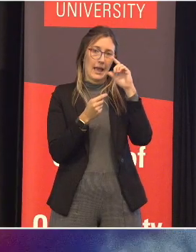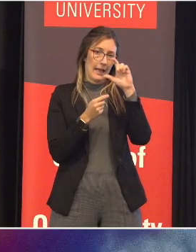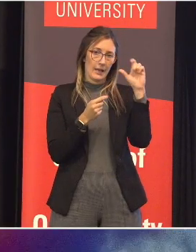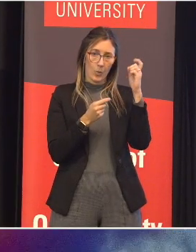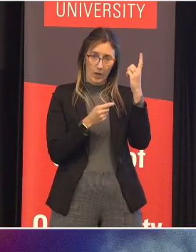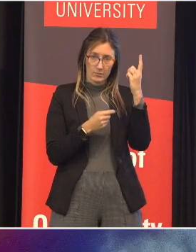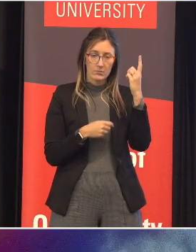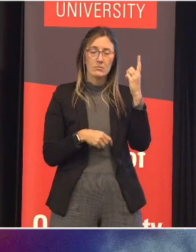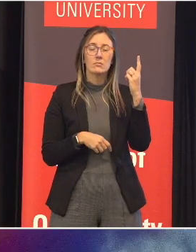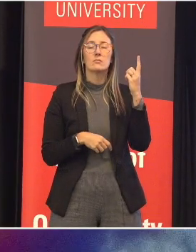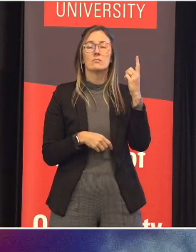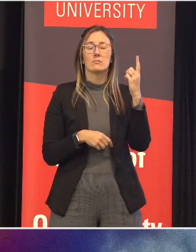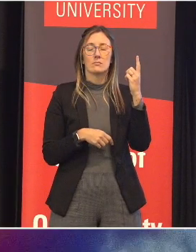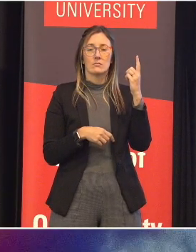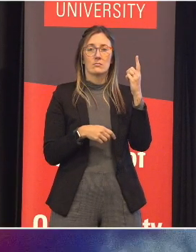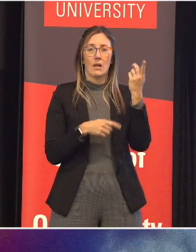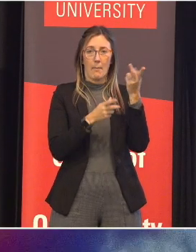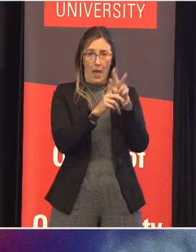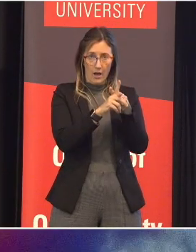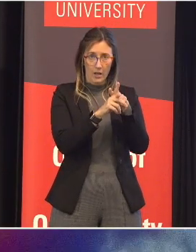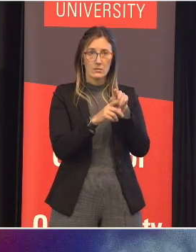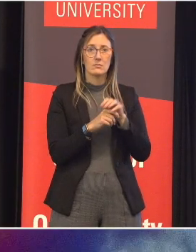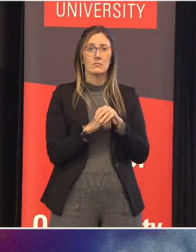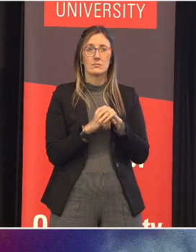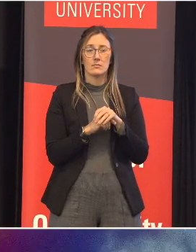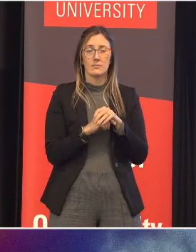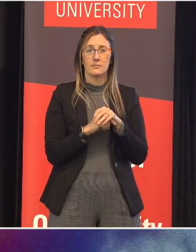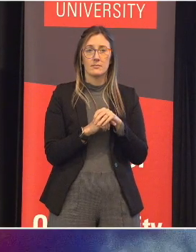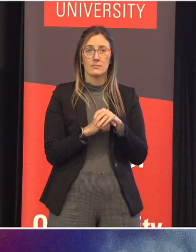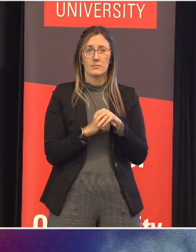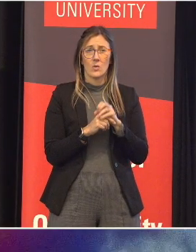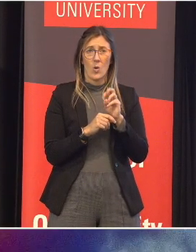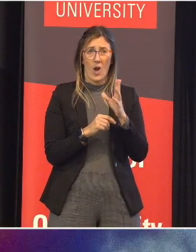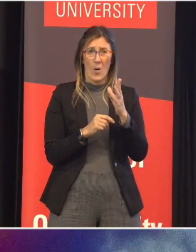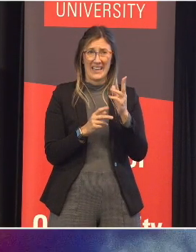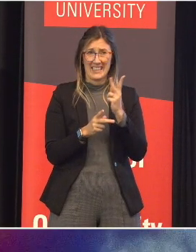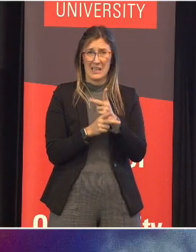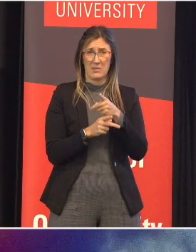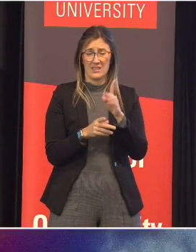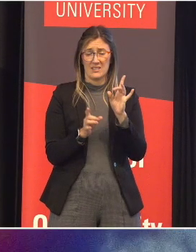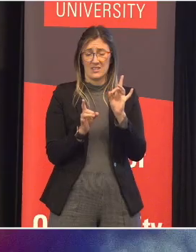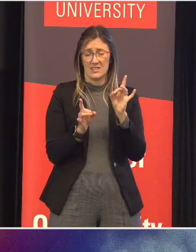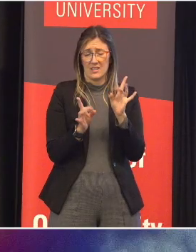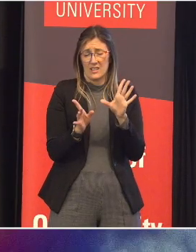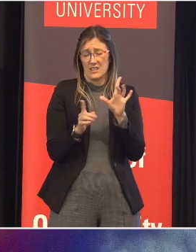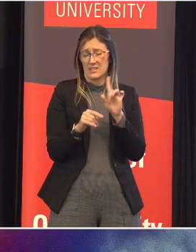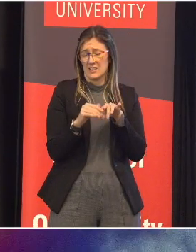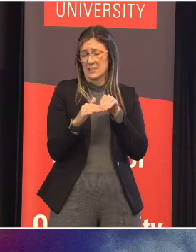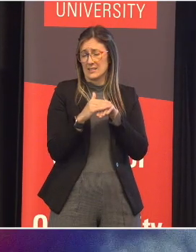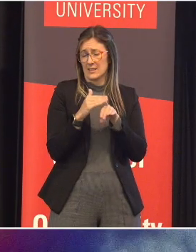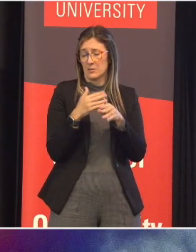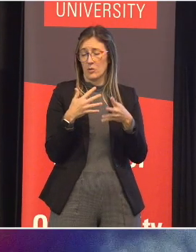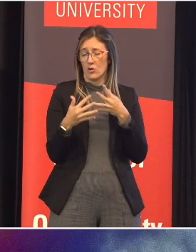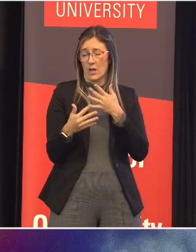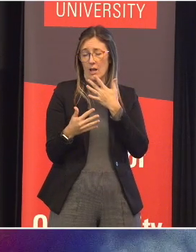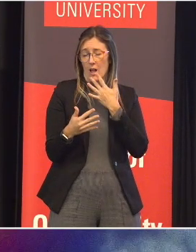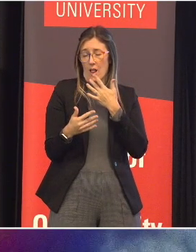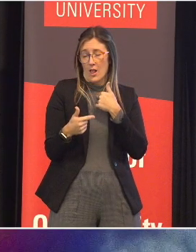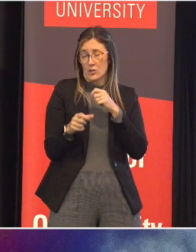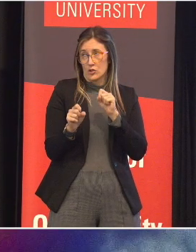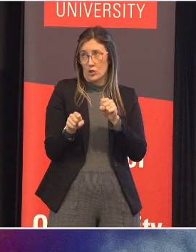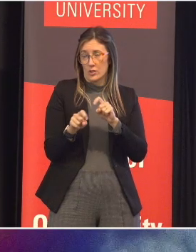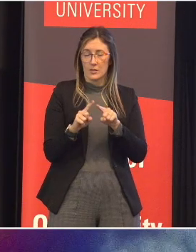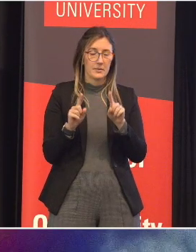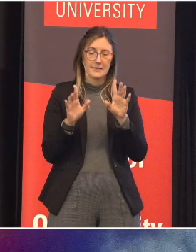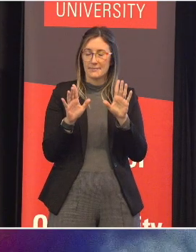Apply heading 1. Or if I really wanted to keep this hideous, inaccessible gray, I could. But we're going to apply that